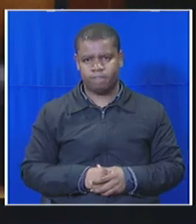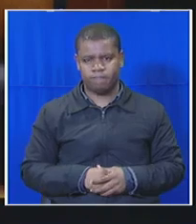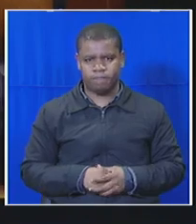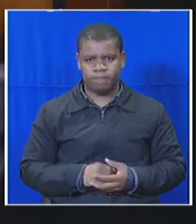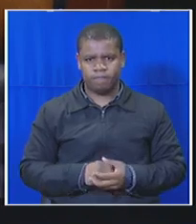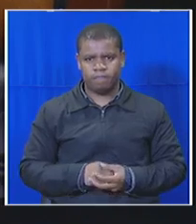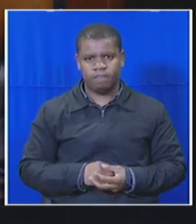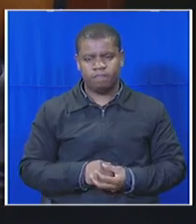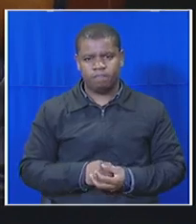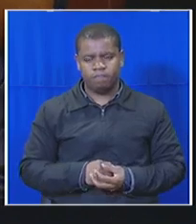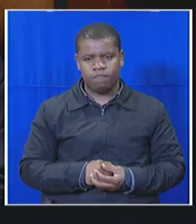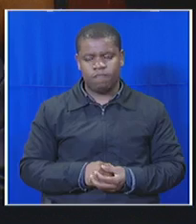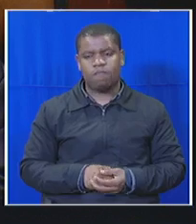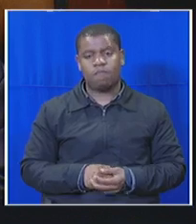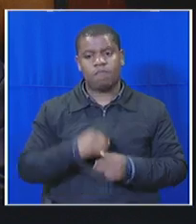Honourable Member at the back.